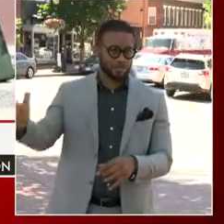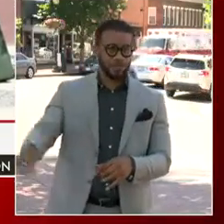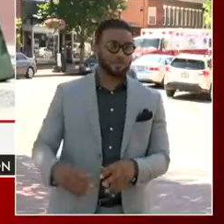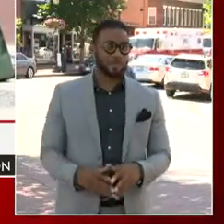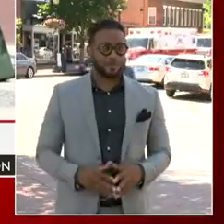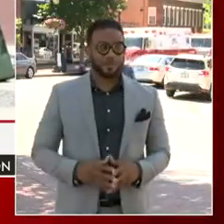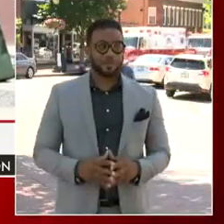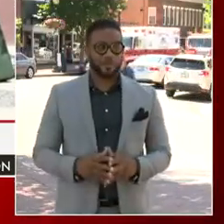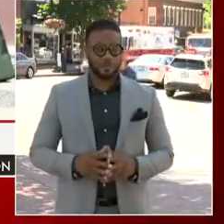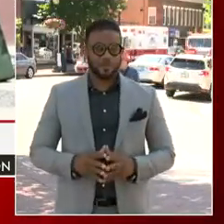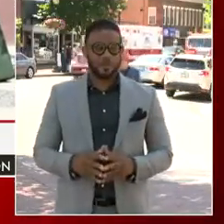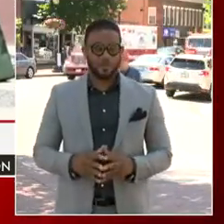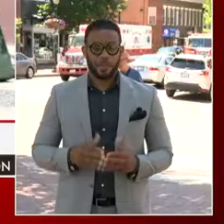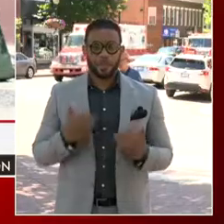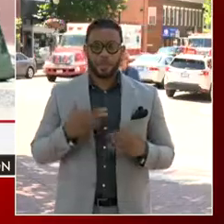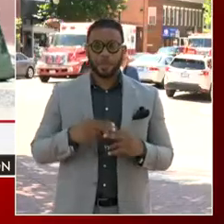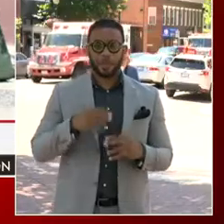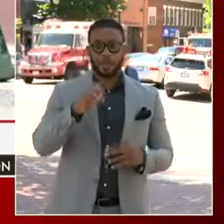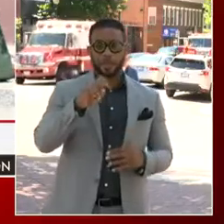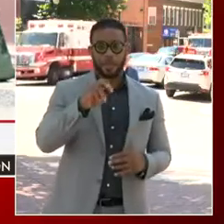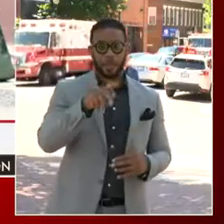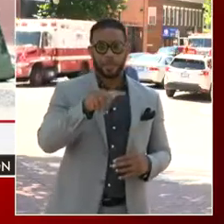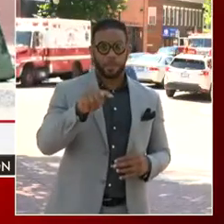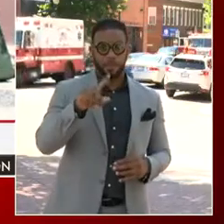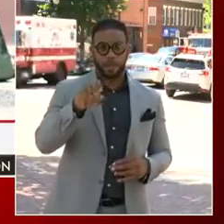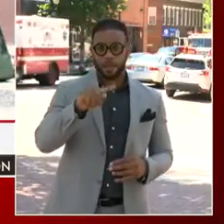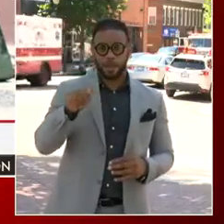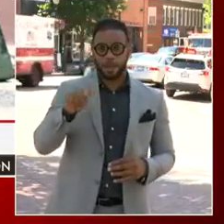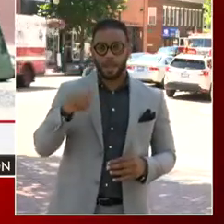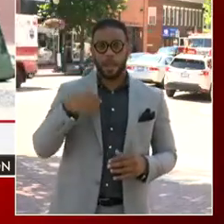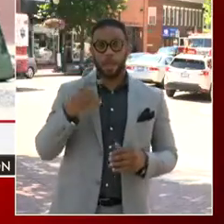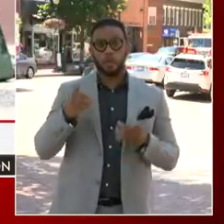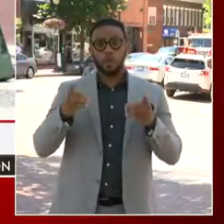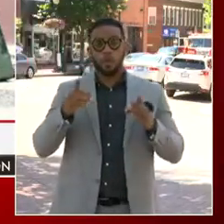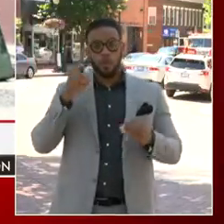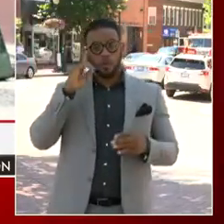I am the director with the District's Department of Transportation.